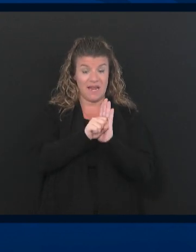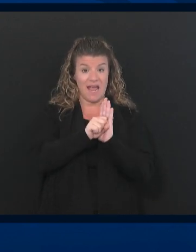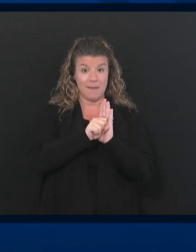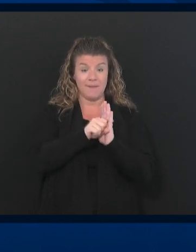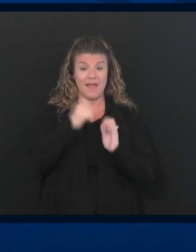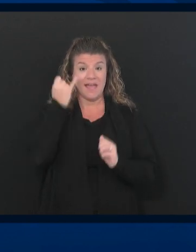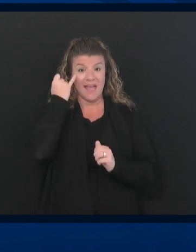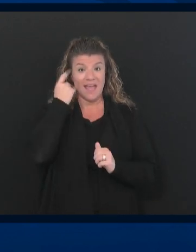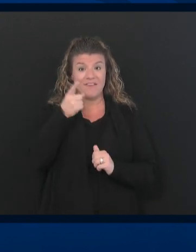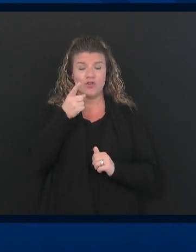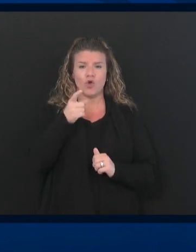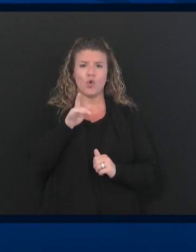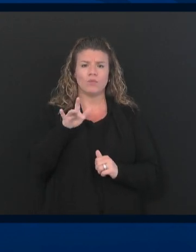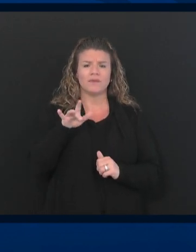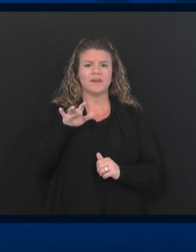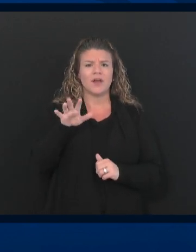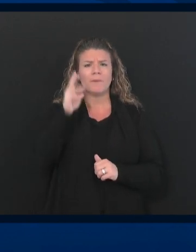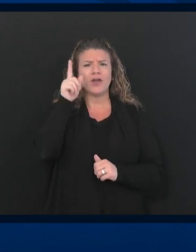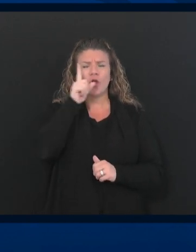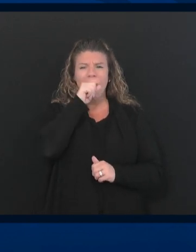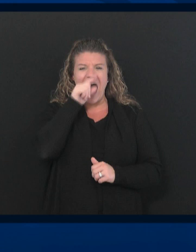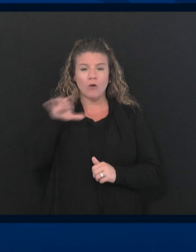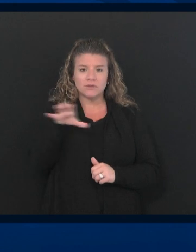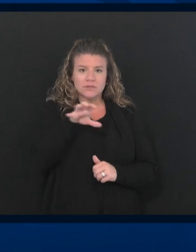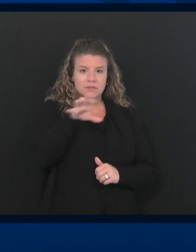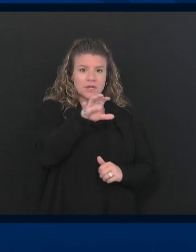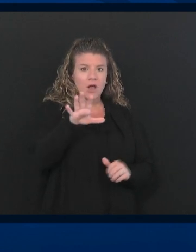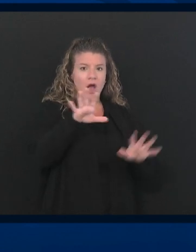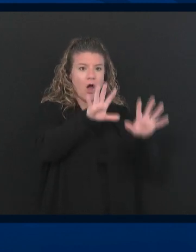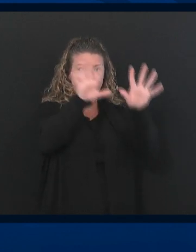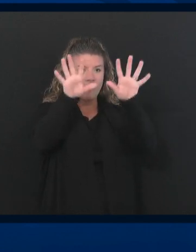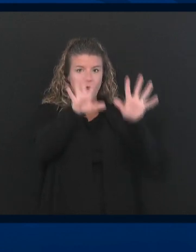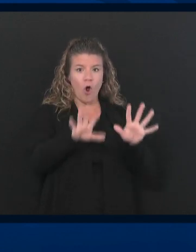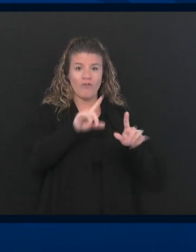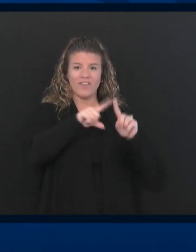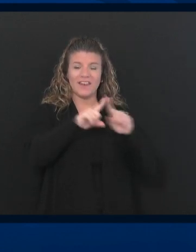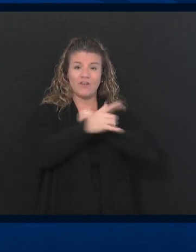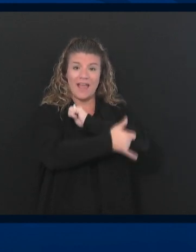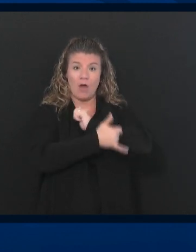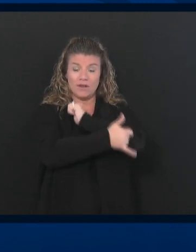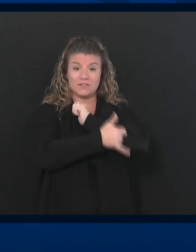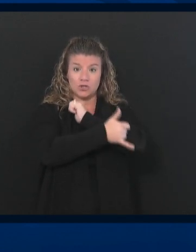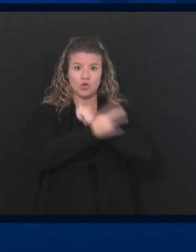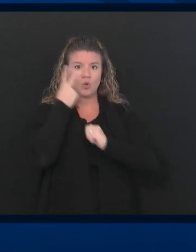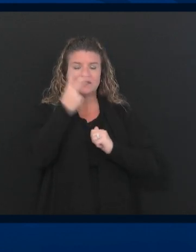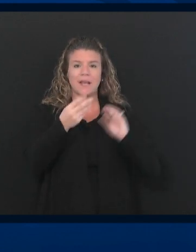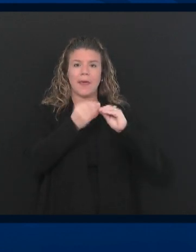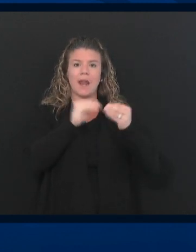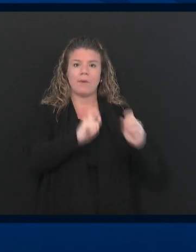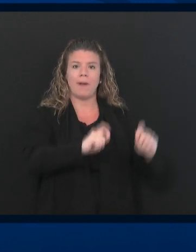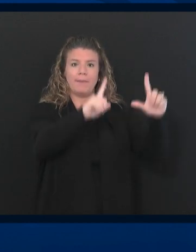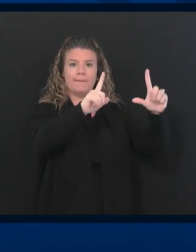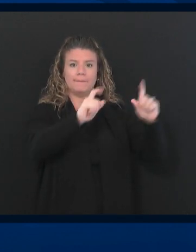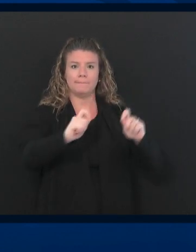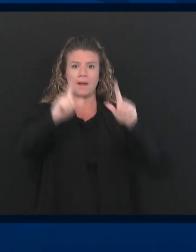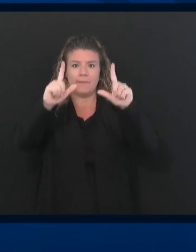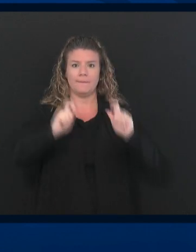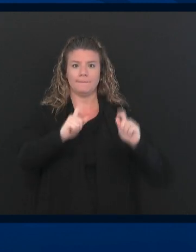each of those counties, you can see that the number of cases that are in that